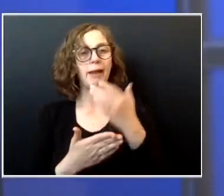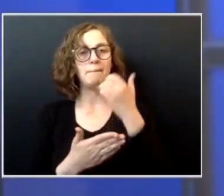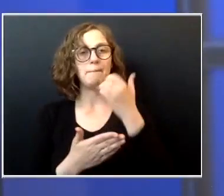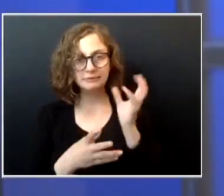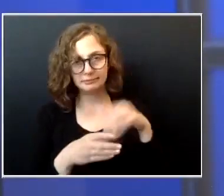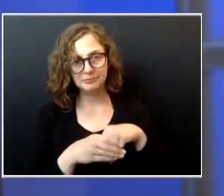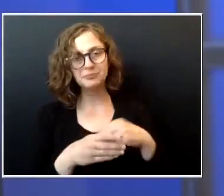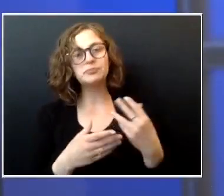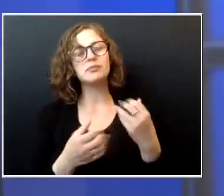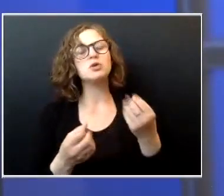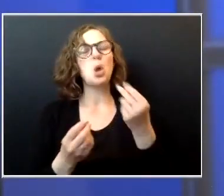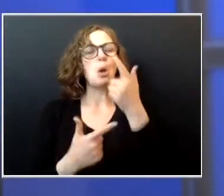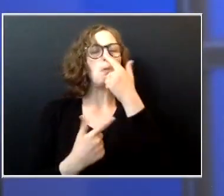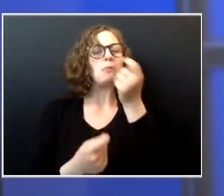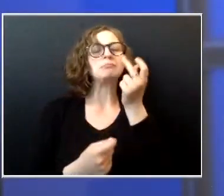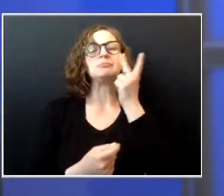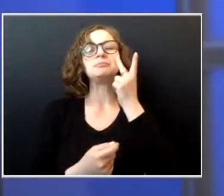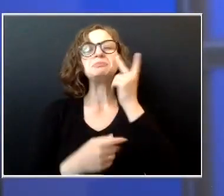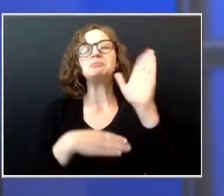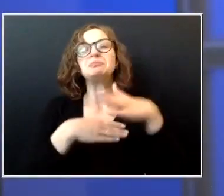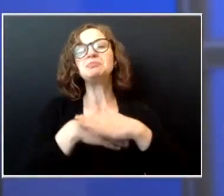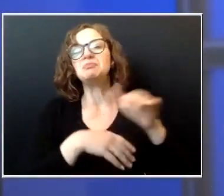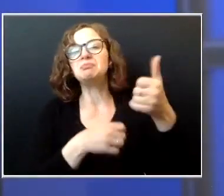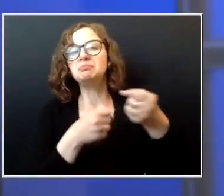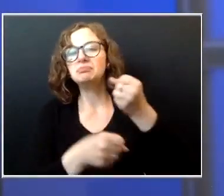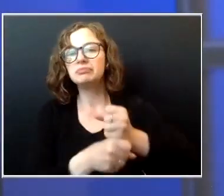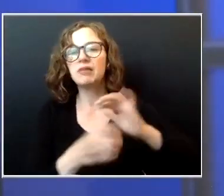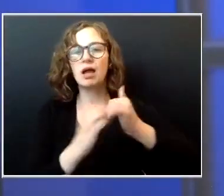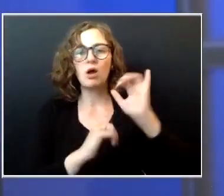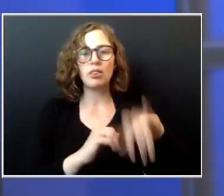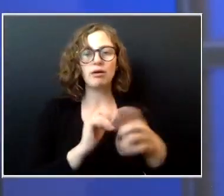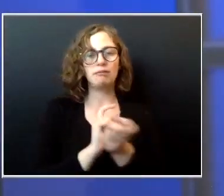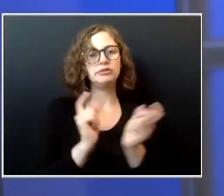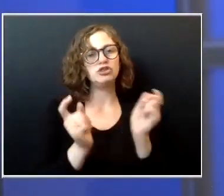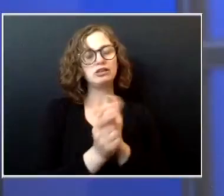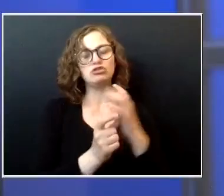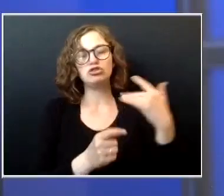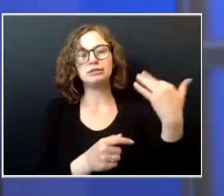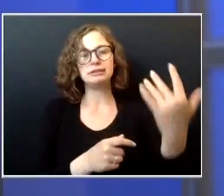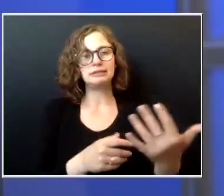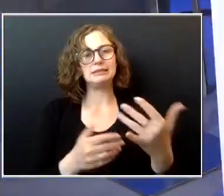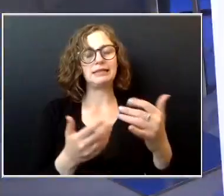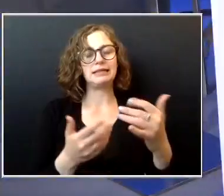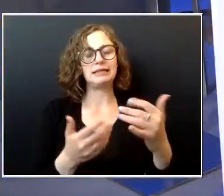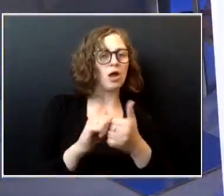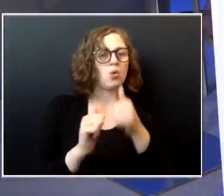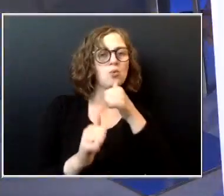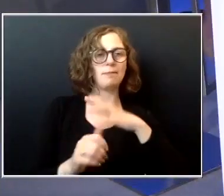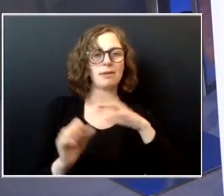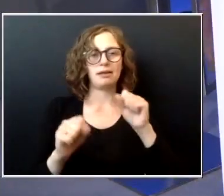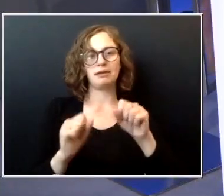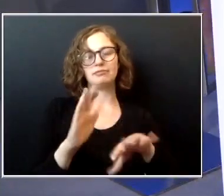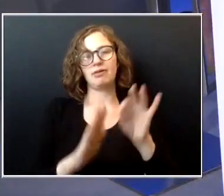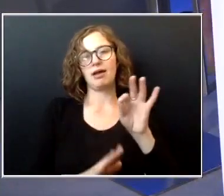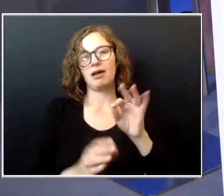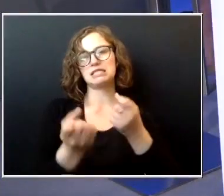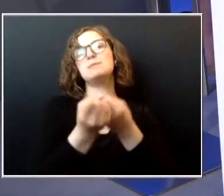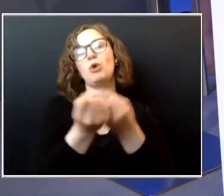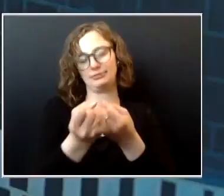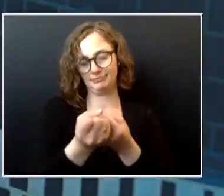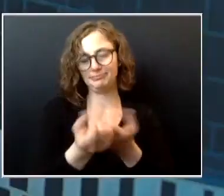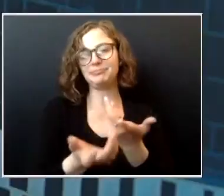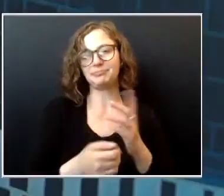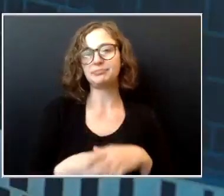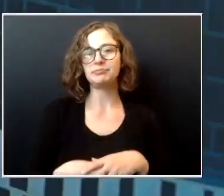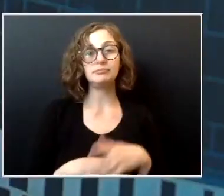all evolves and changes and the support that women have as they're going through different transitional periods in their life. What's really interesting in the